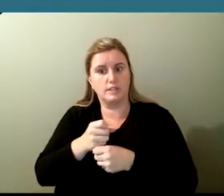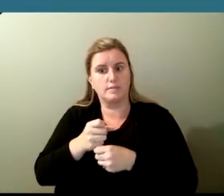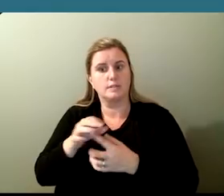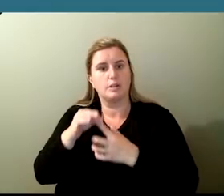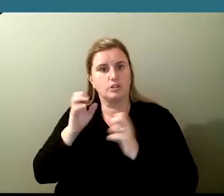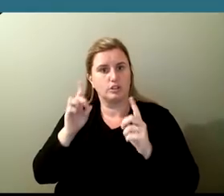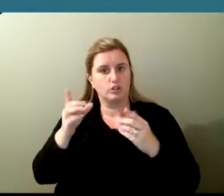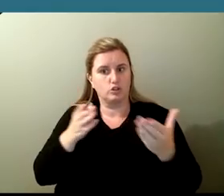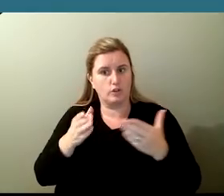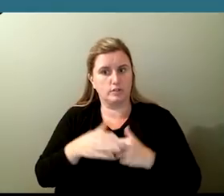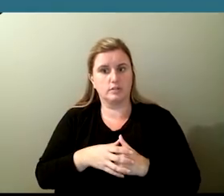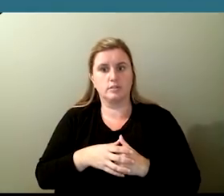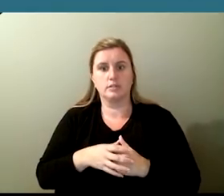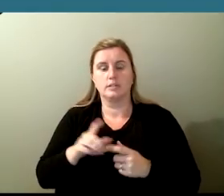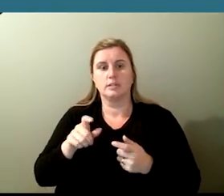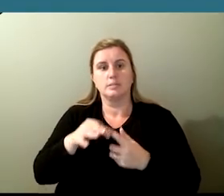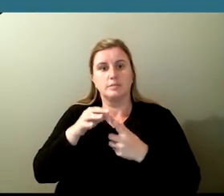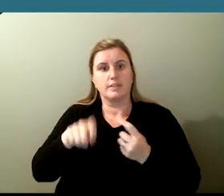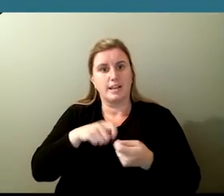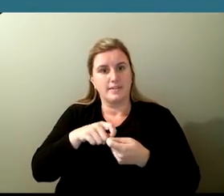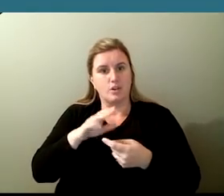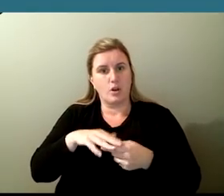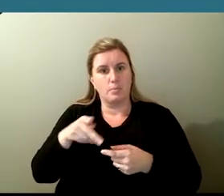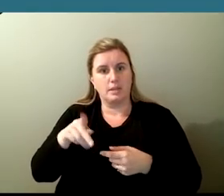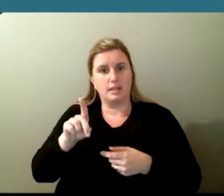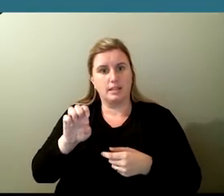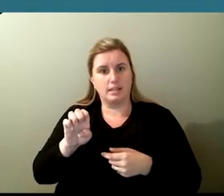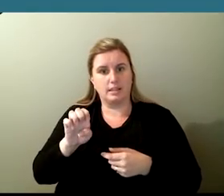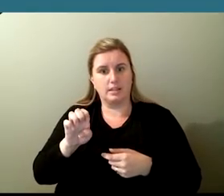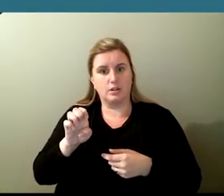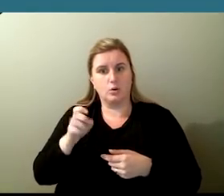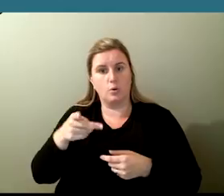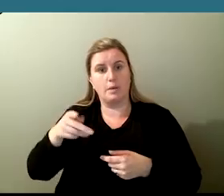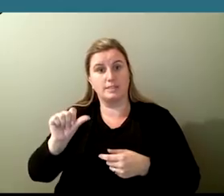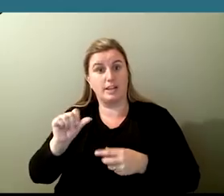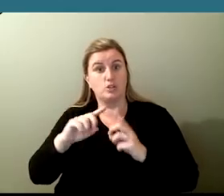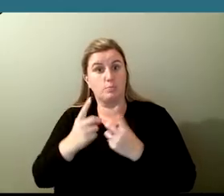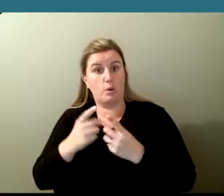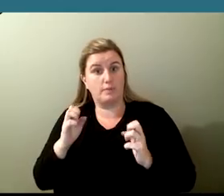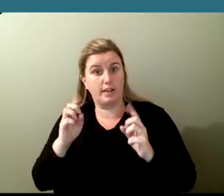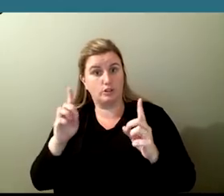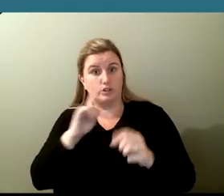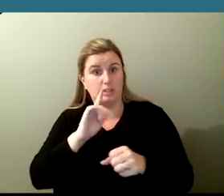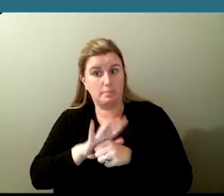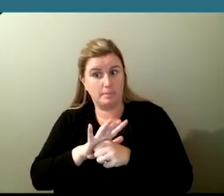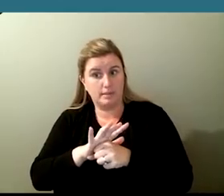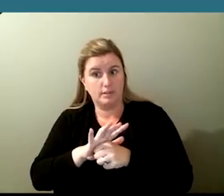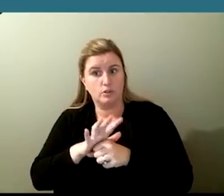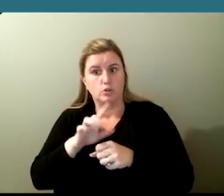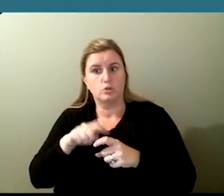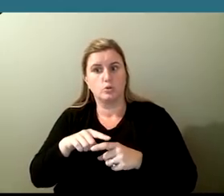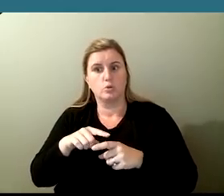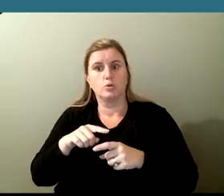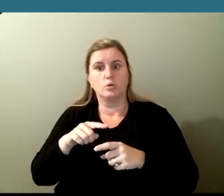services. With special emphasis on PDE, or the Pennsylvania Department of Education, commitment to the